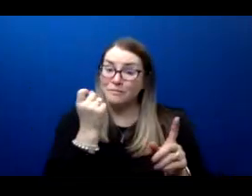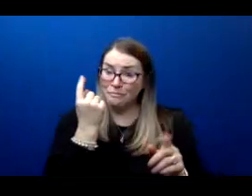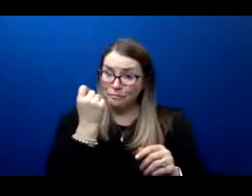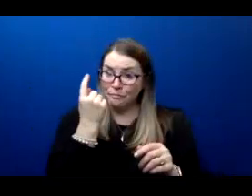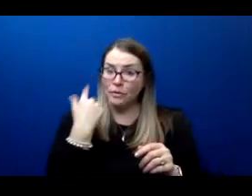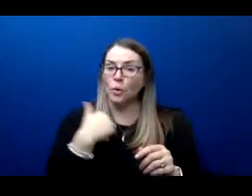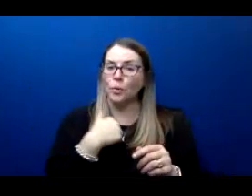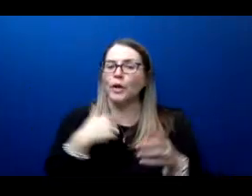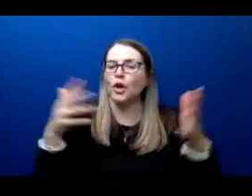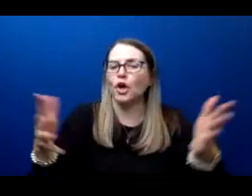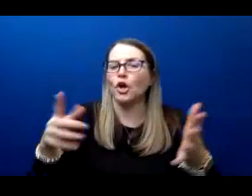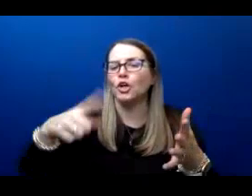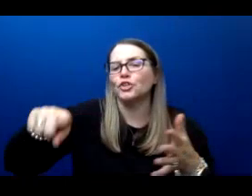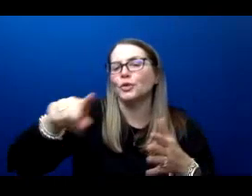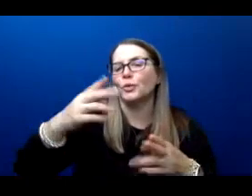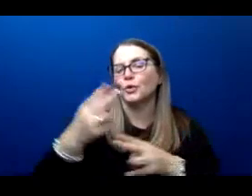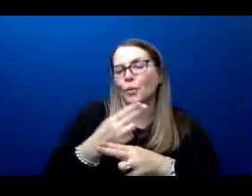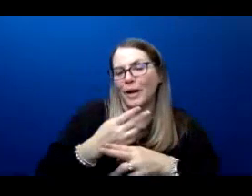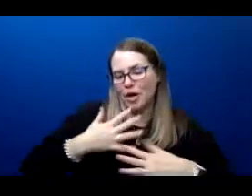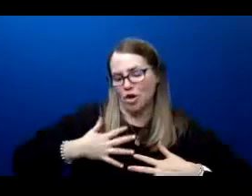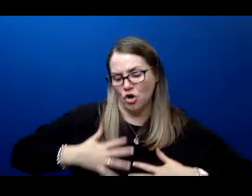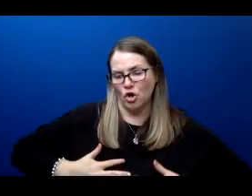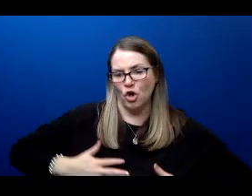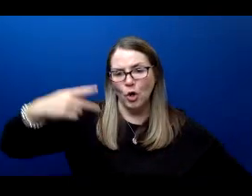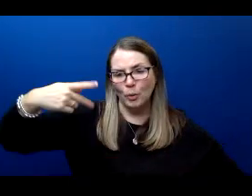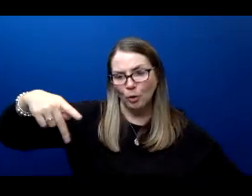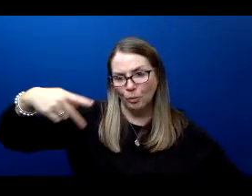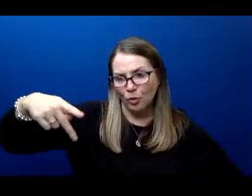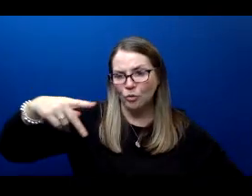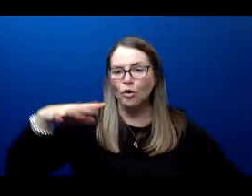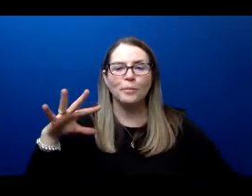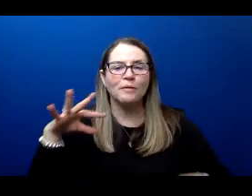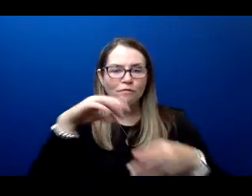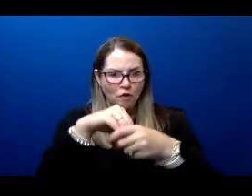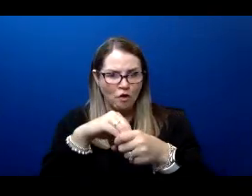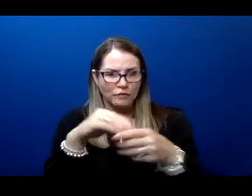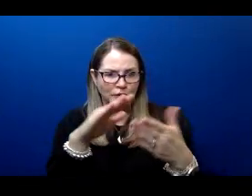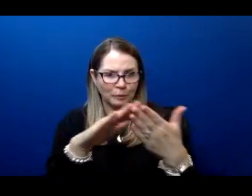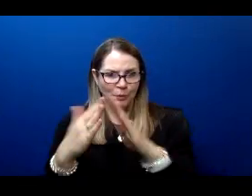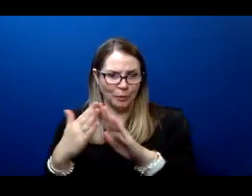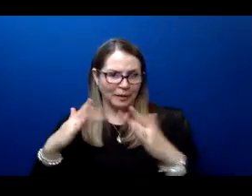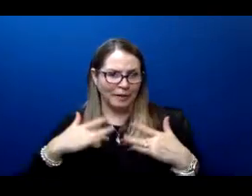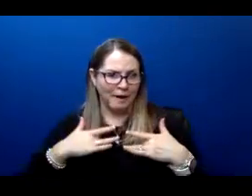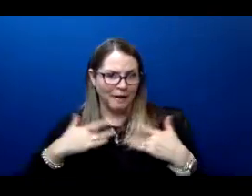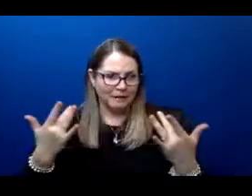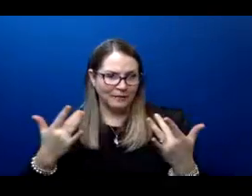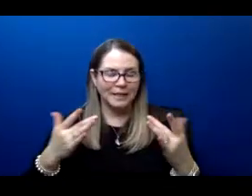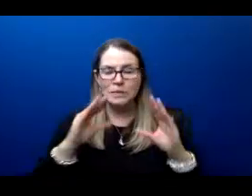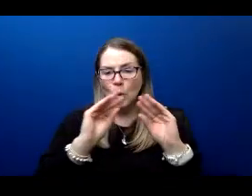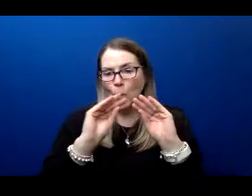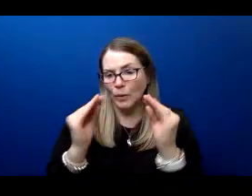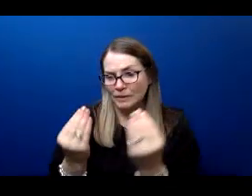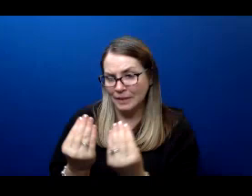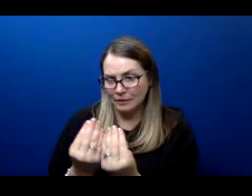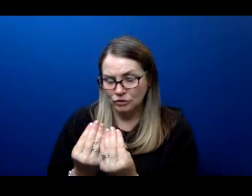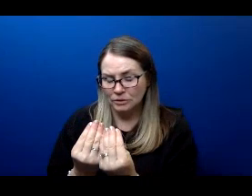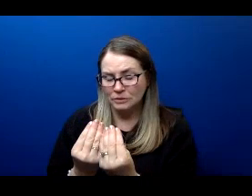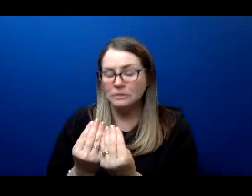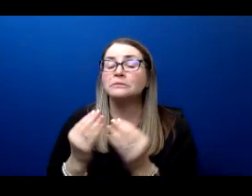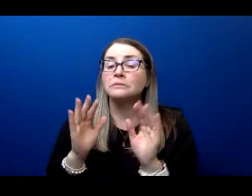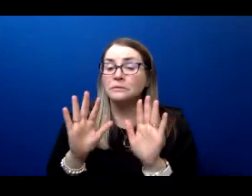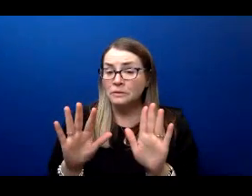wear purple as well as engage in any activities that might be happening in the community or with other advocacy organizations. With that said,